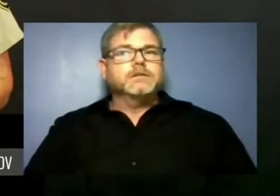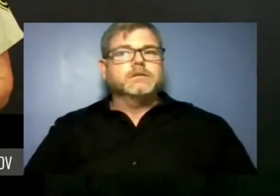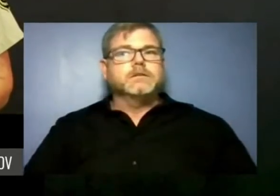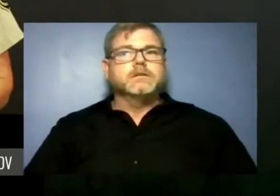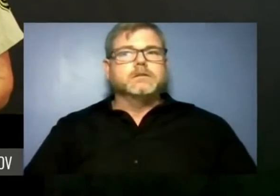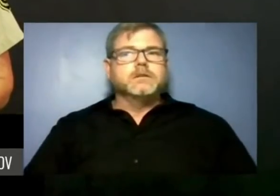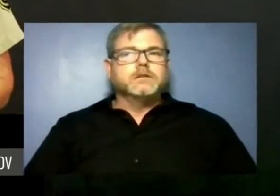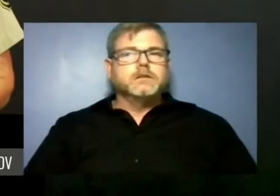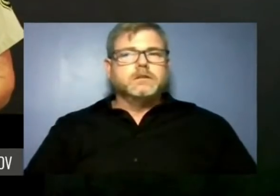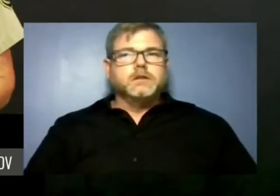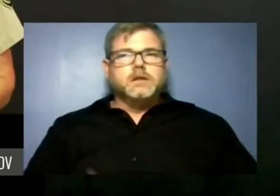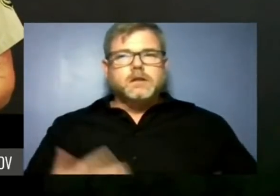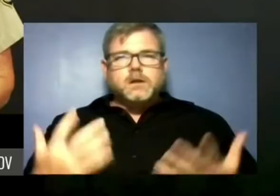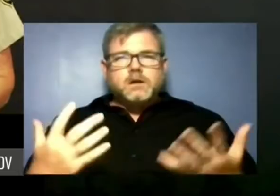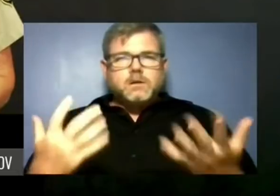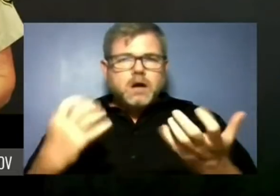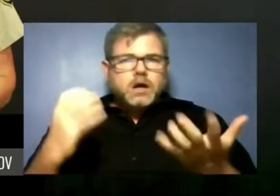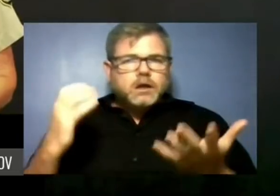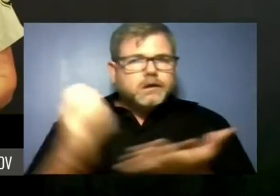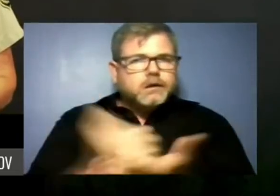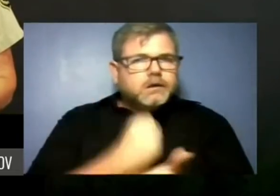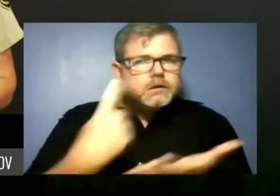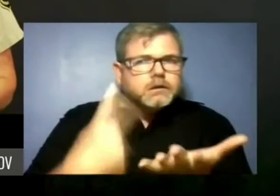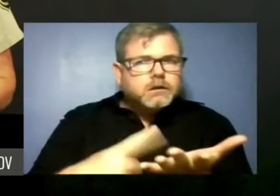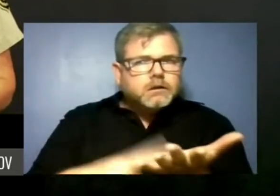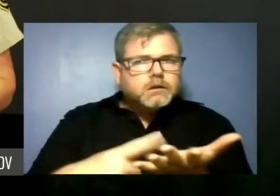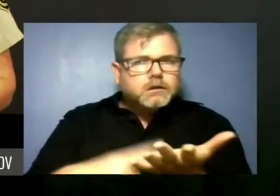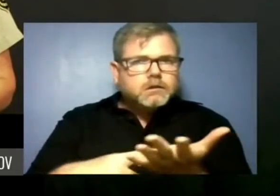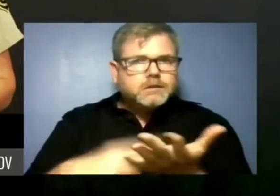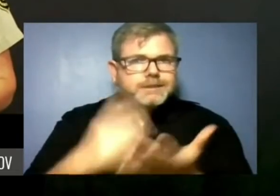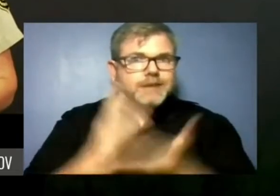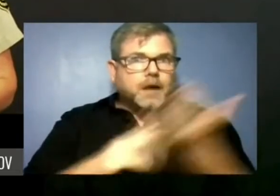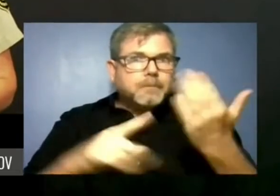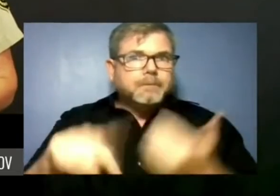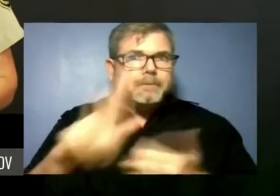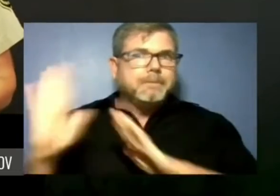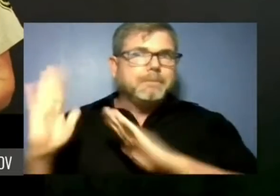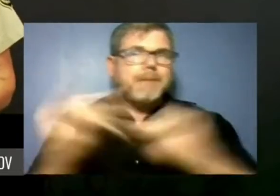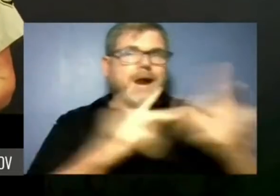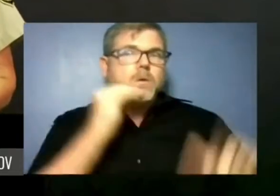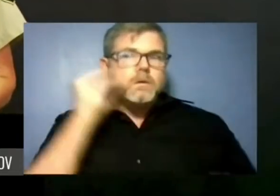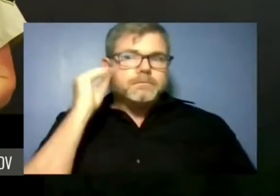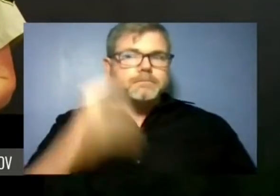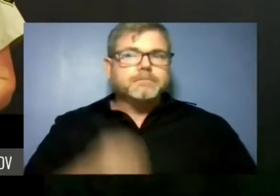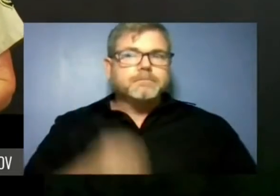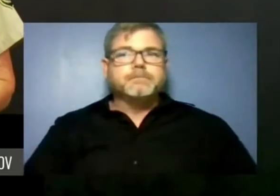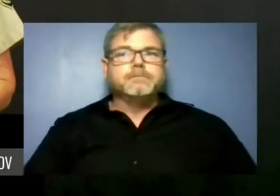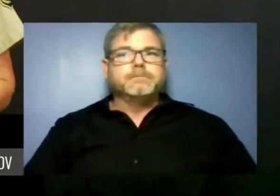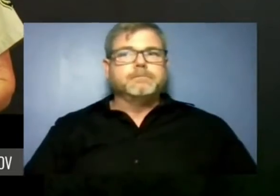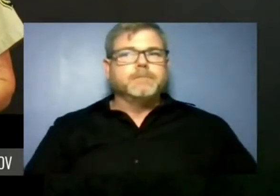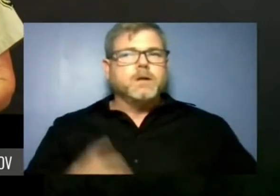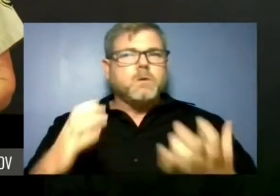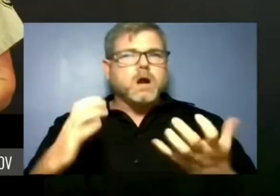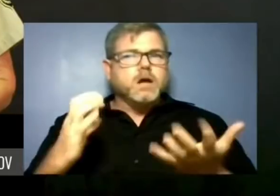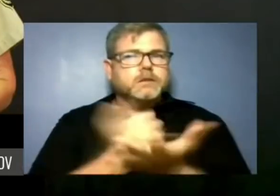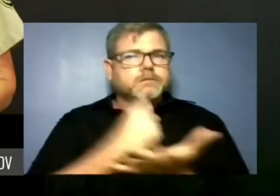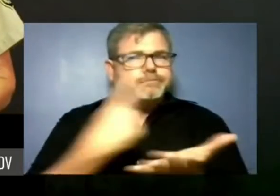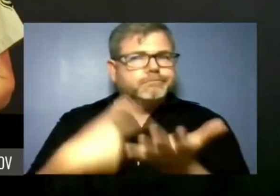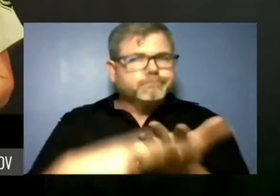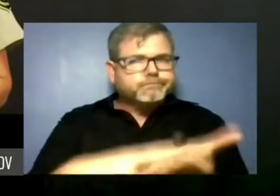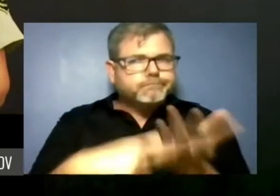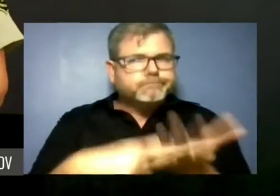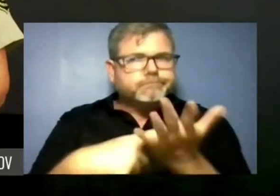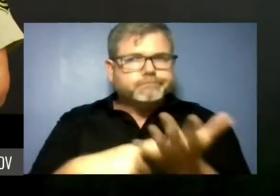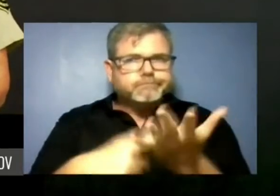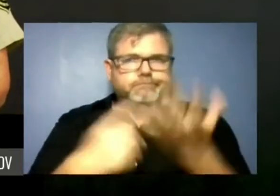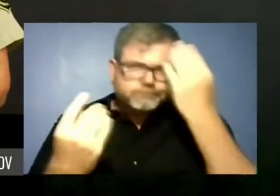back into their communities. We wanted to talk about a couple of things that we want to make sure that you're aware of and that you keep up with as you move about